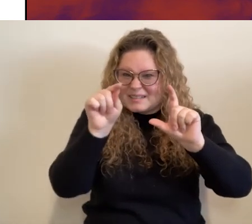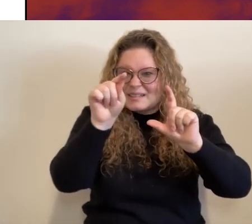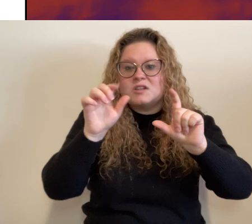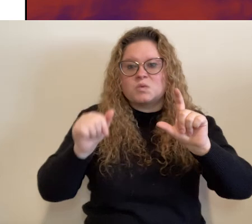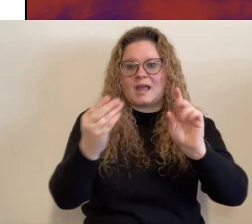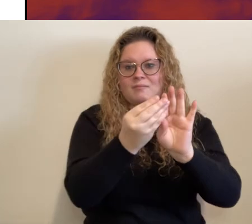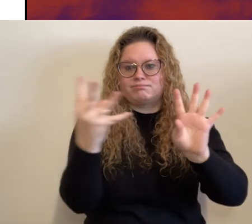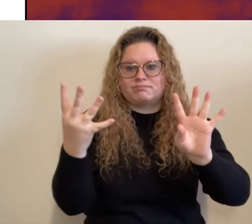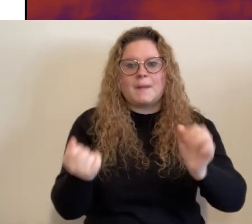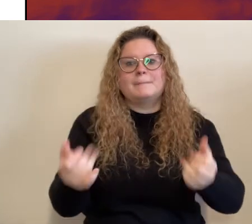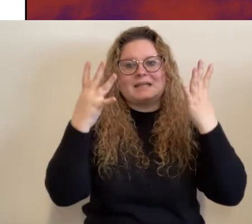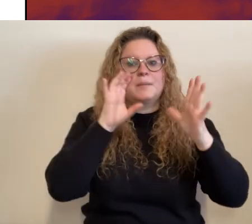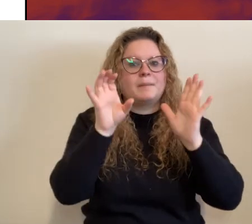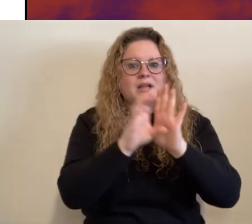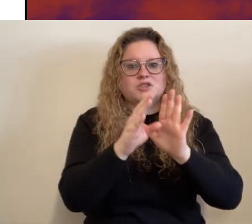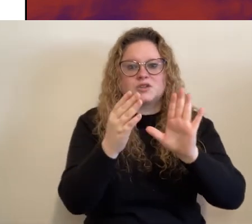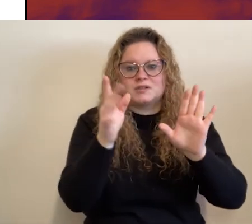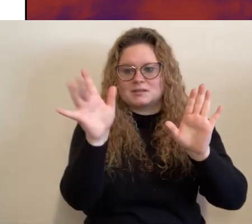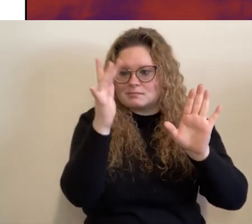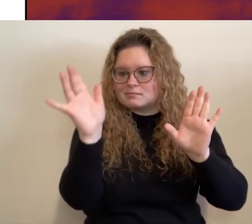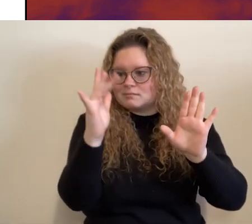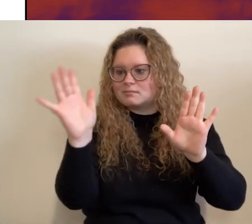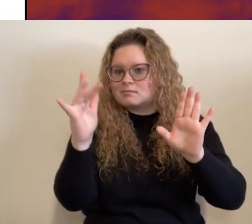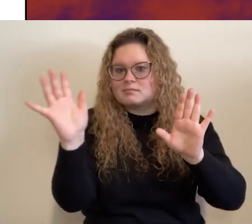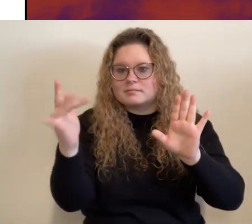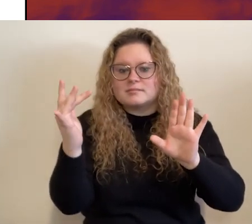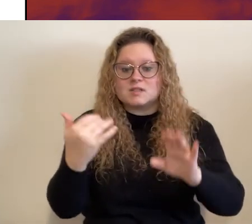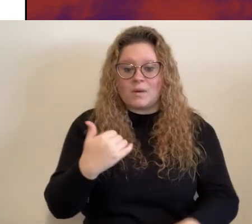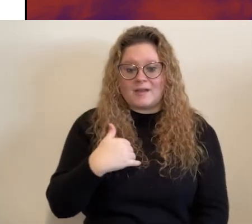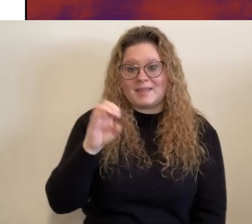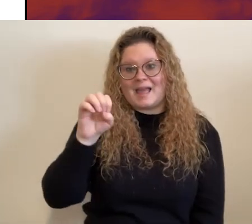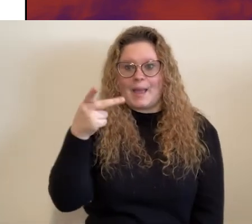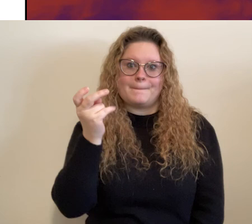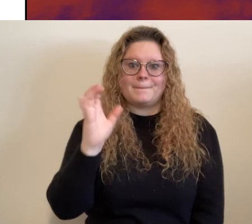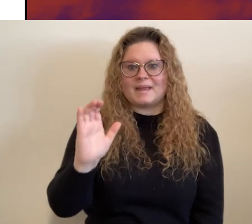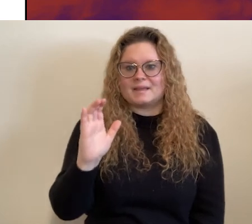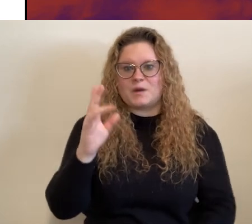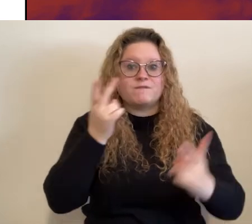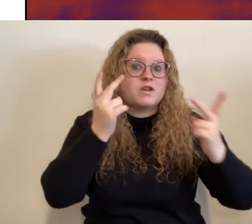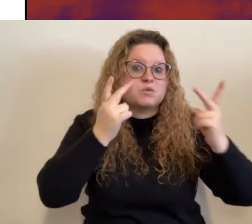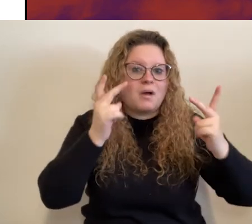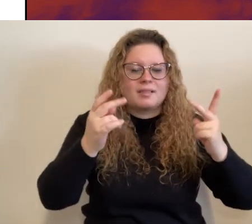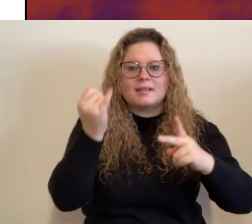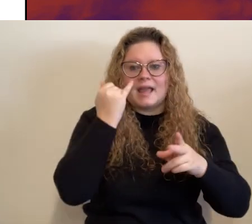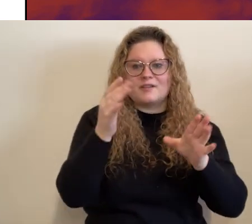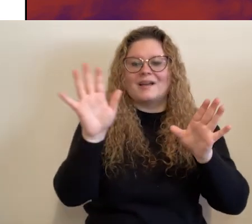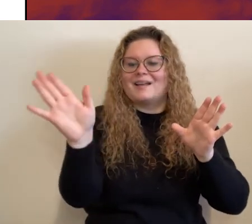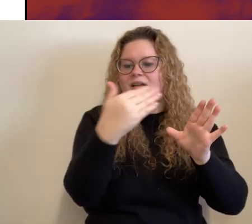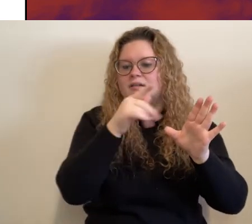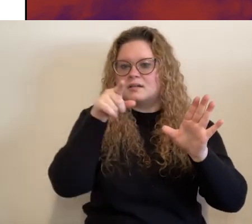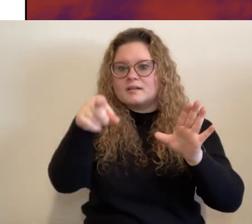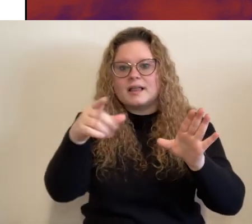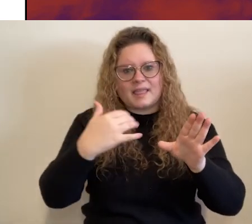Arena, epic front visual, but then if you slide through, it has like a 30-second or a minute trailer of them actually